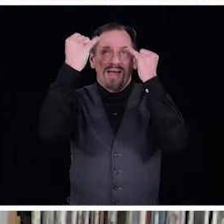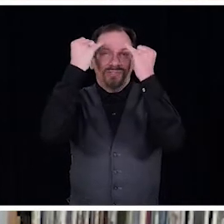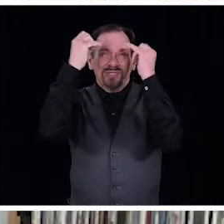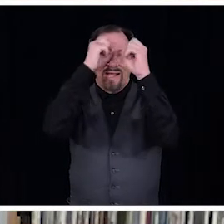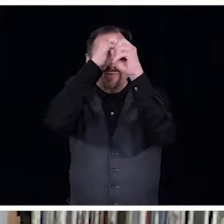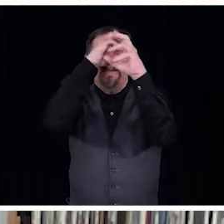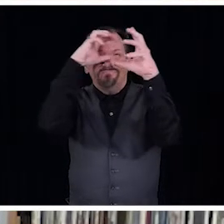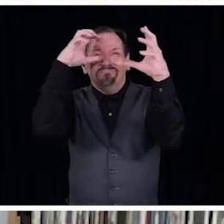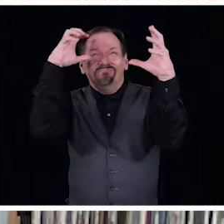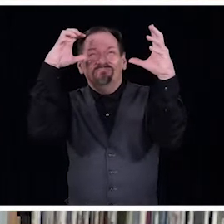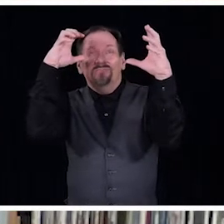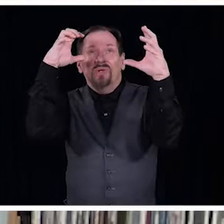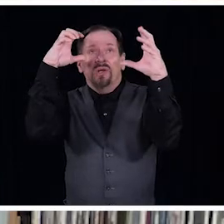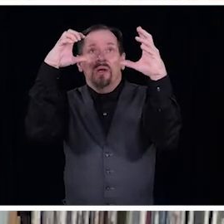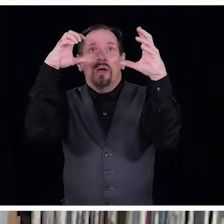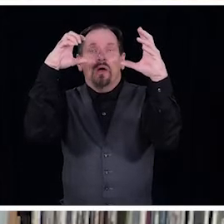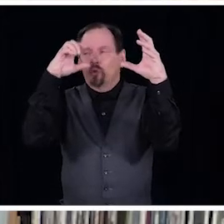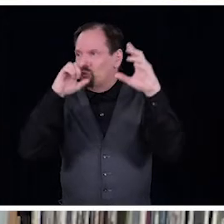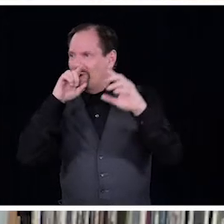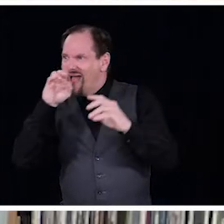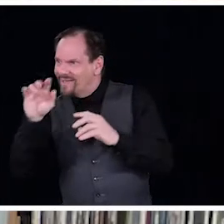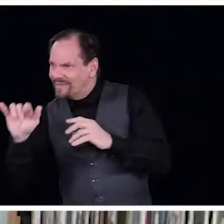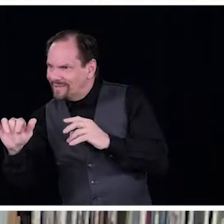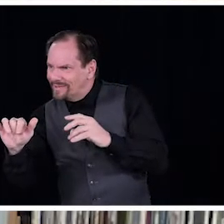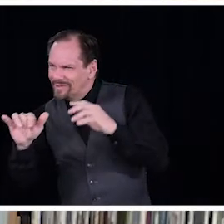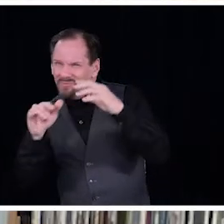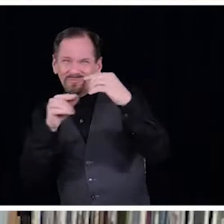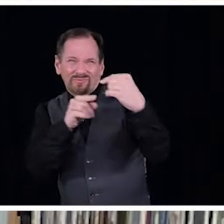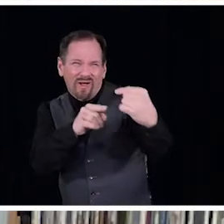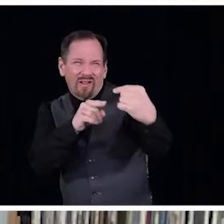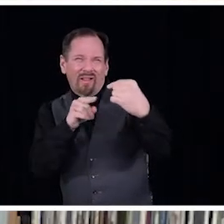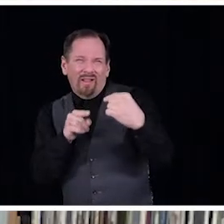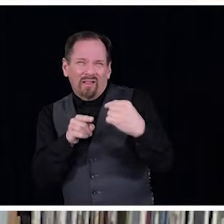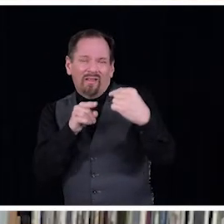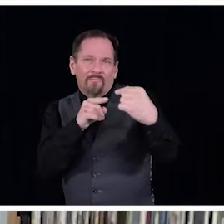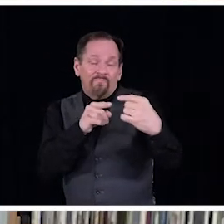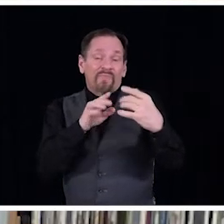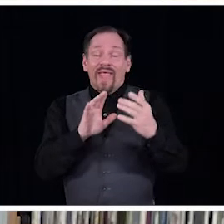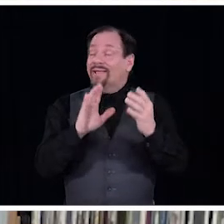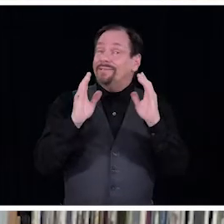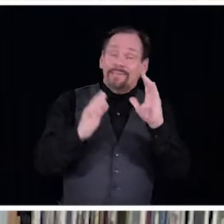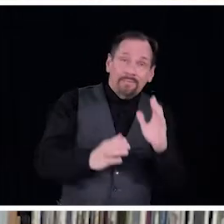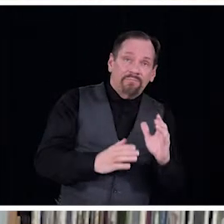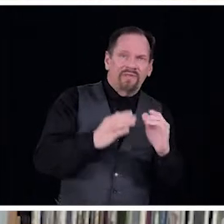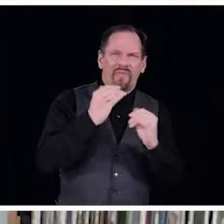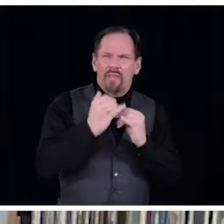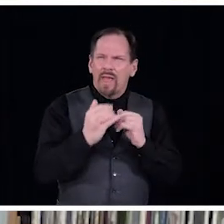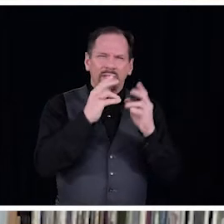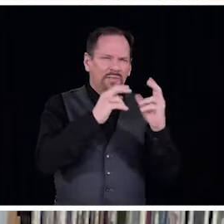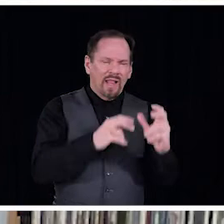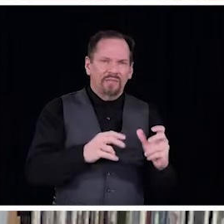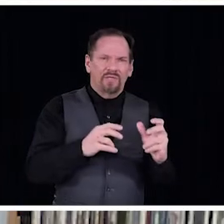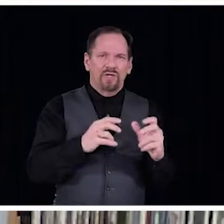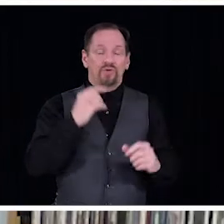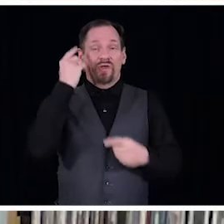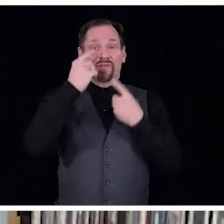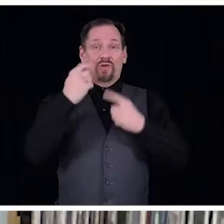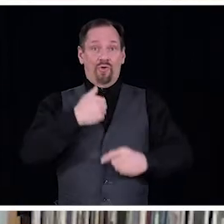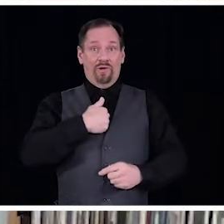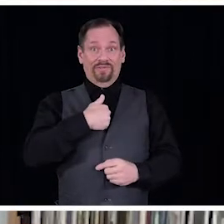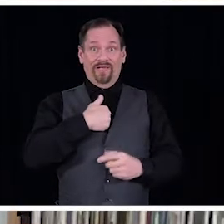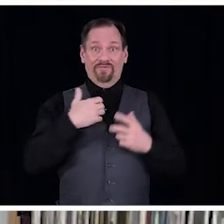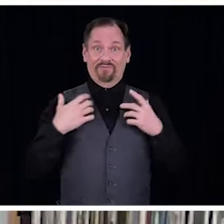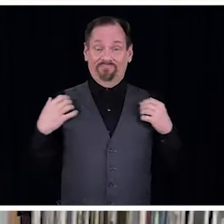of reality. It seems, in the last analysis, to have something to do with our self-preservation, and that, no